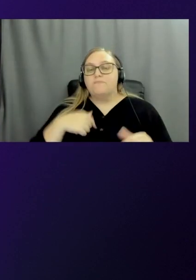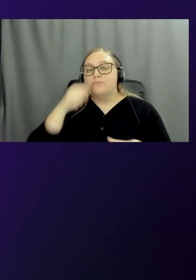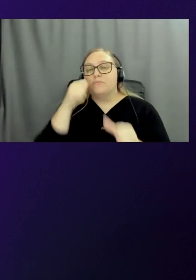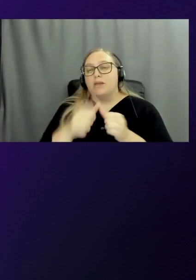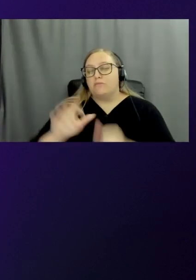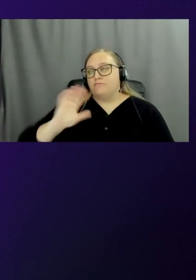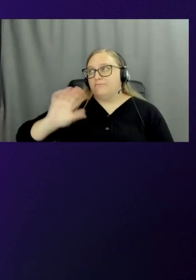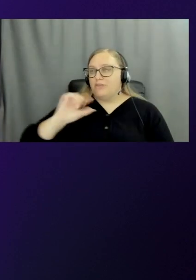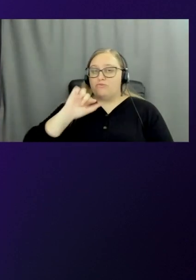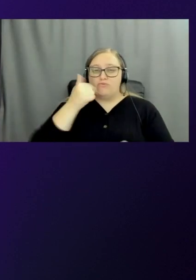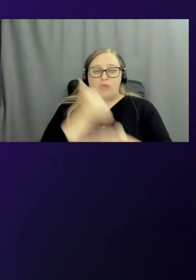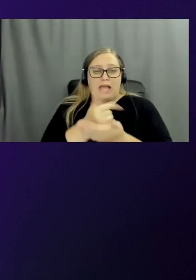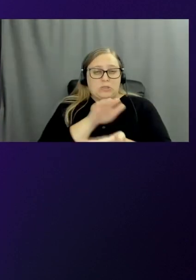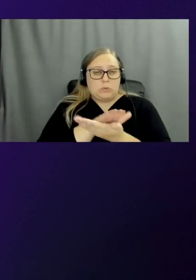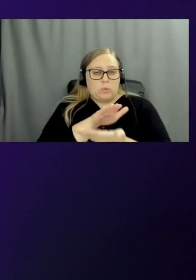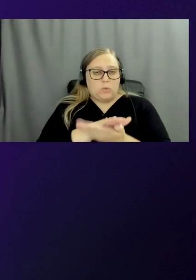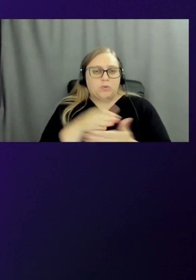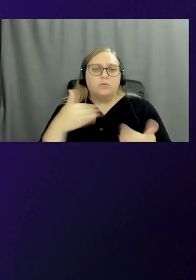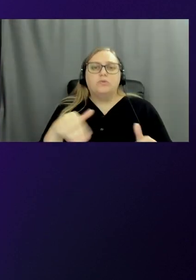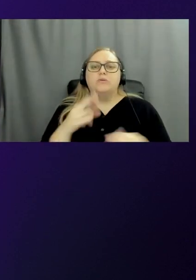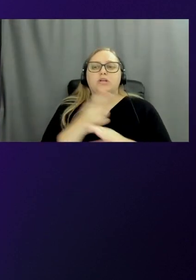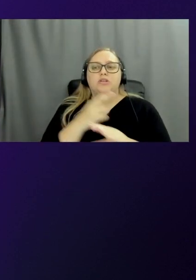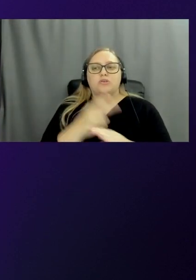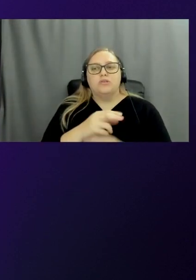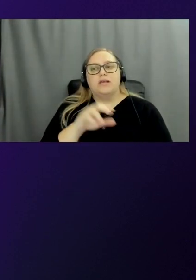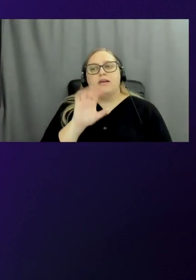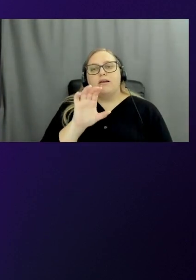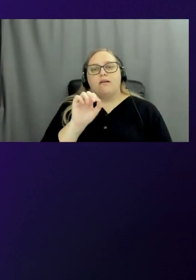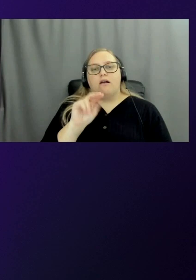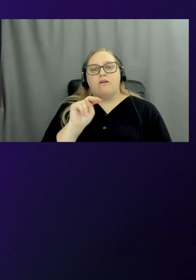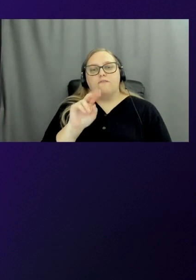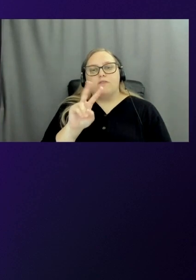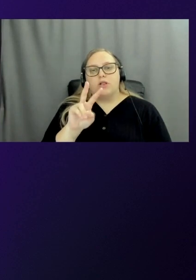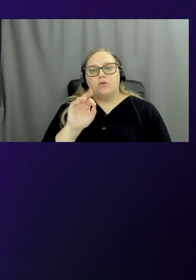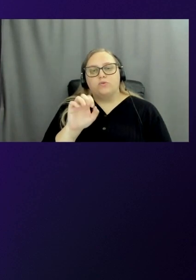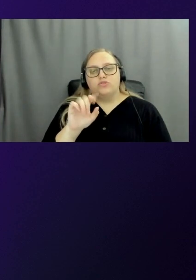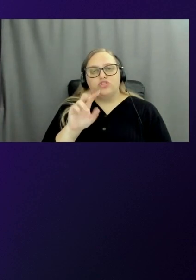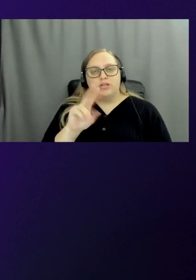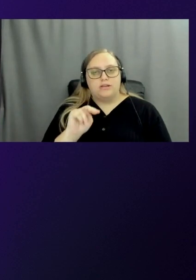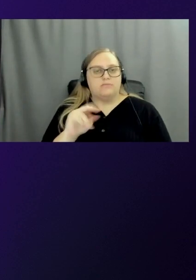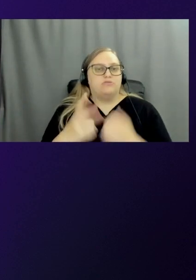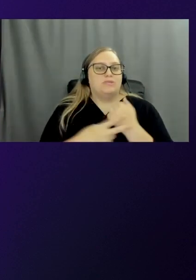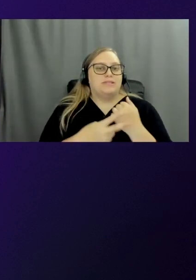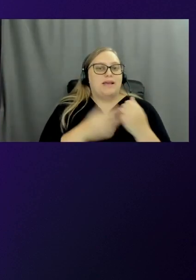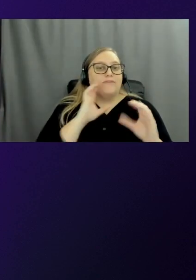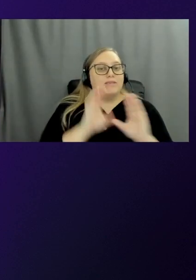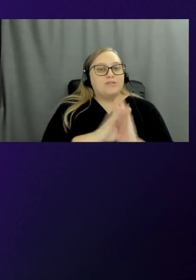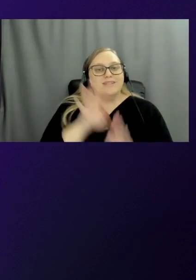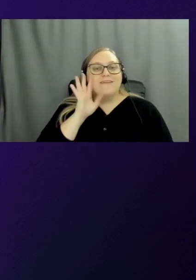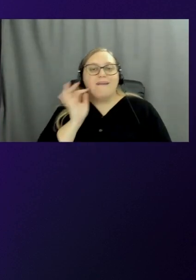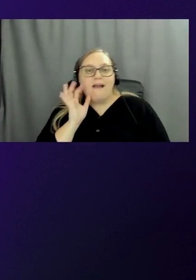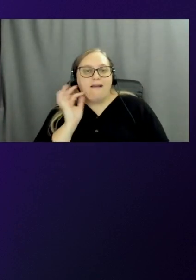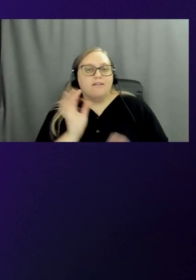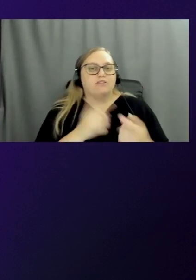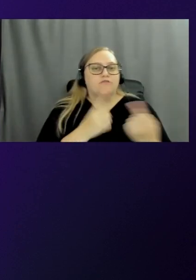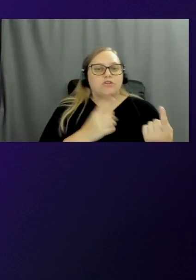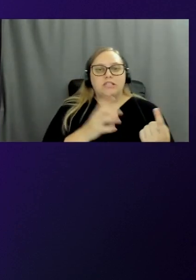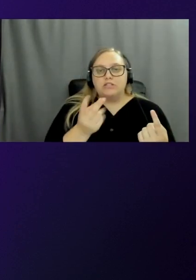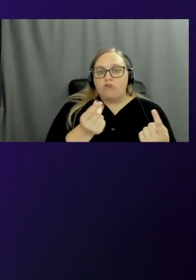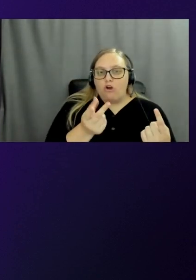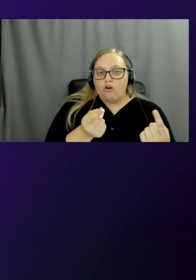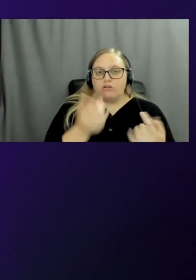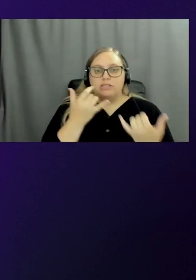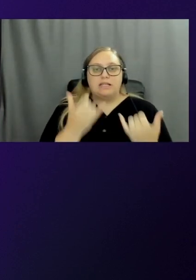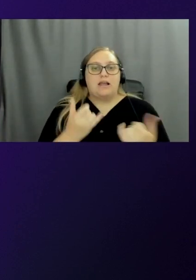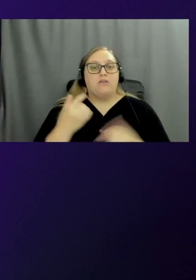school, we were using convolutional neural networks to, say, classify images of cats versus dogs. But now these